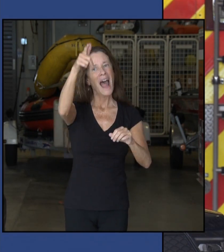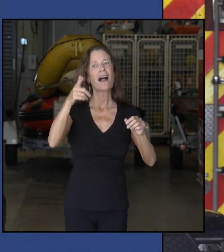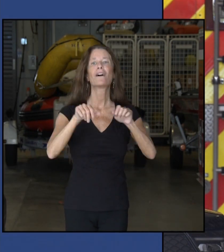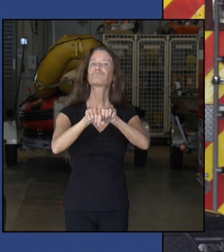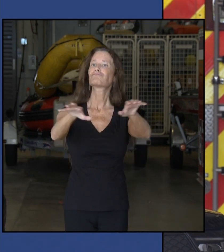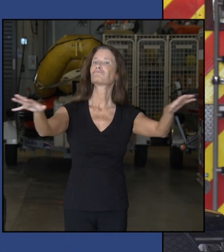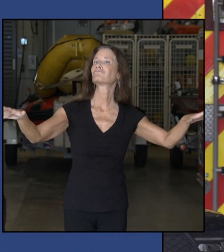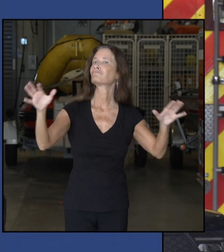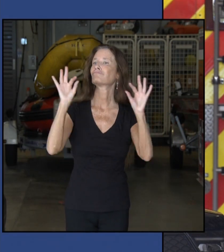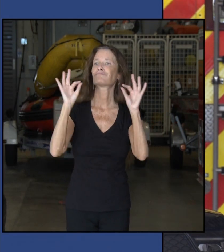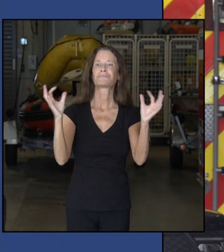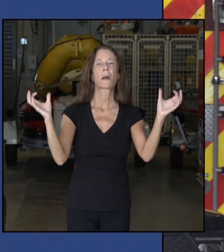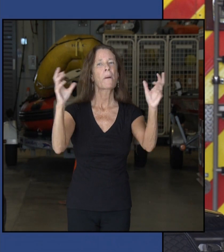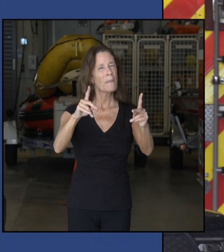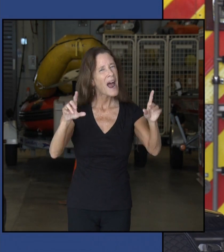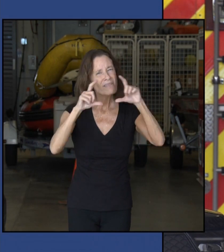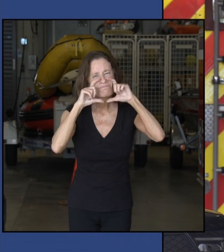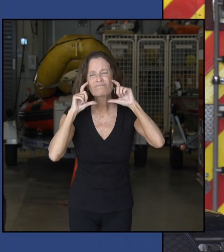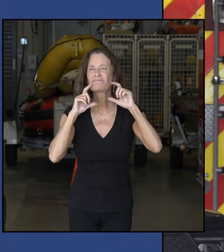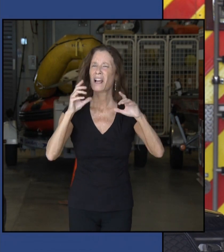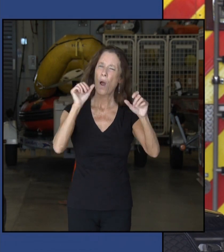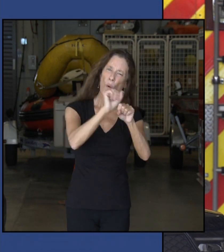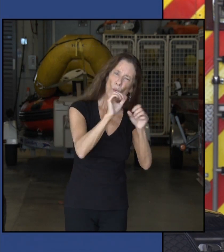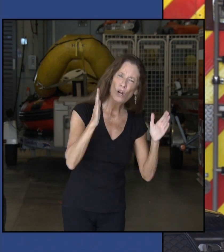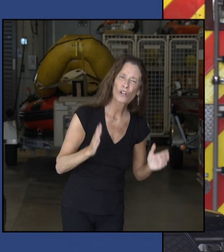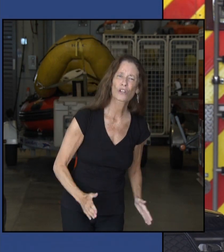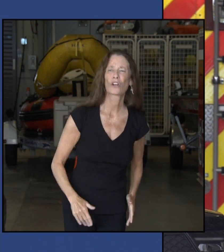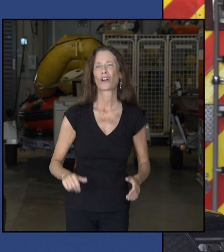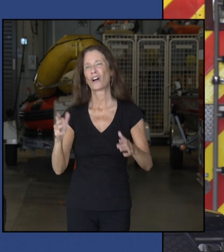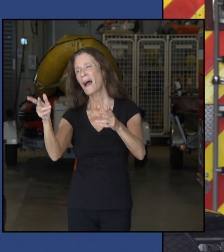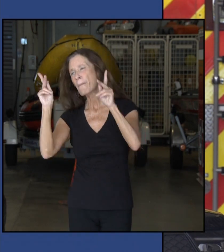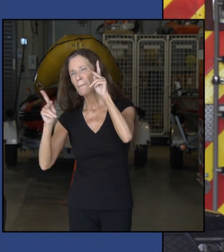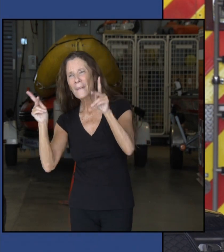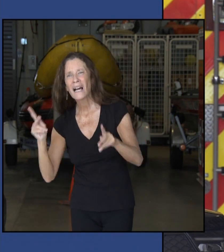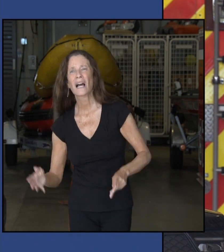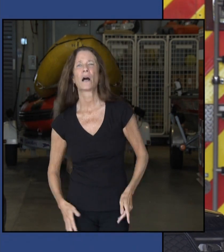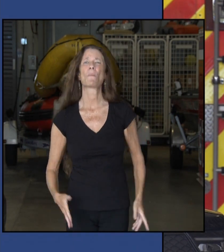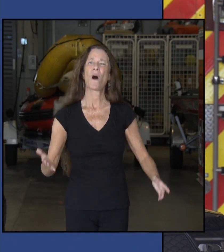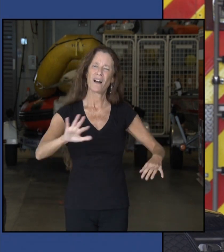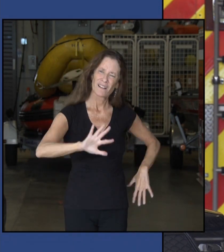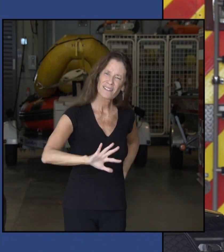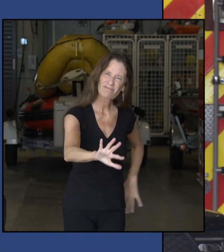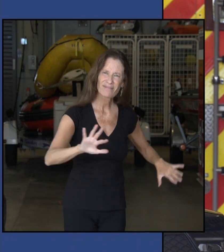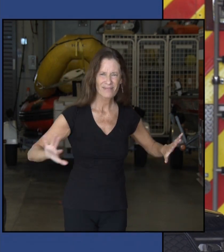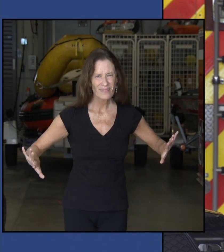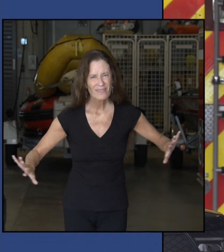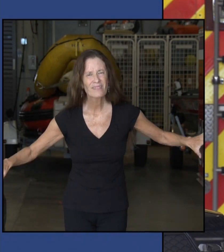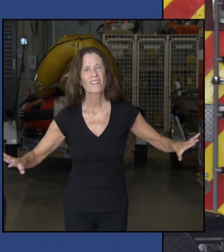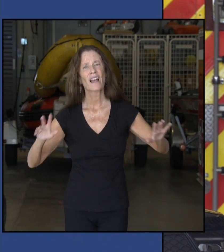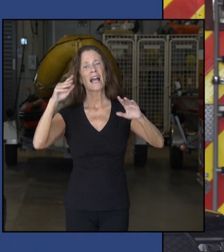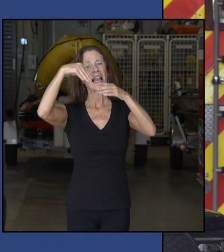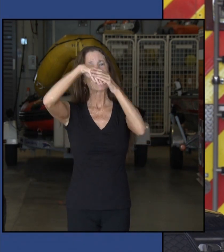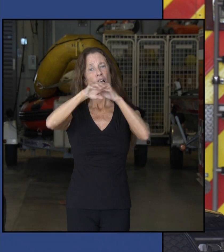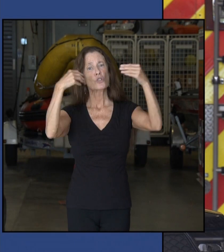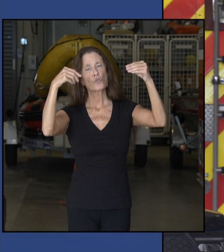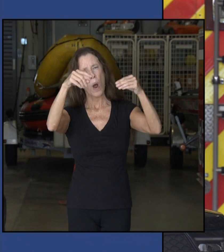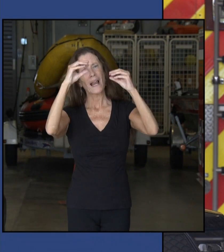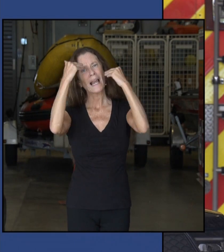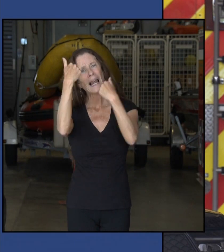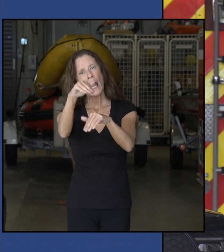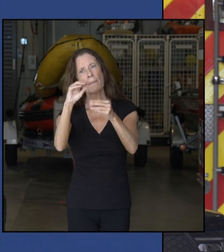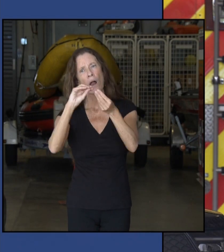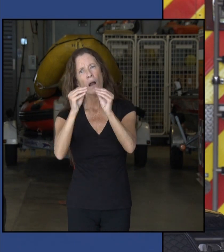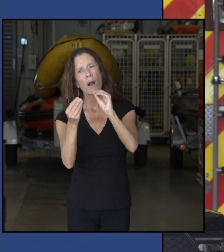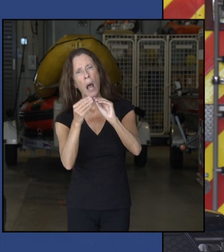customers, social distancing, and occupancy limits. And while a trooper or police officer may respond after receiving